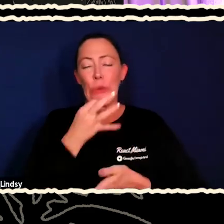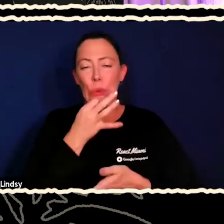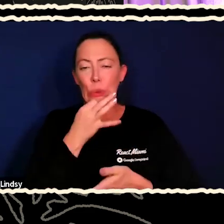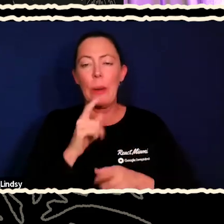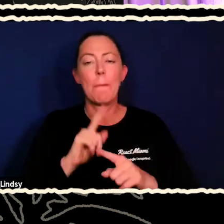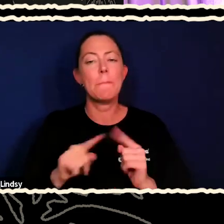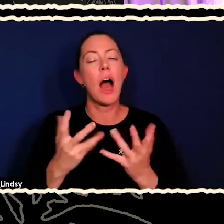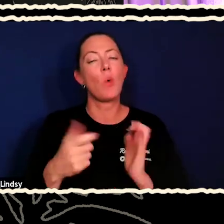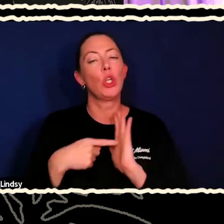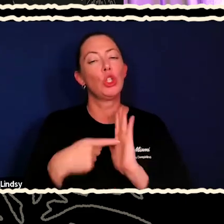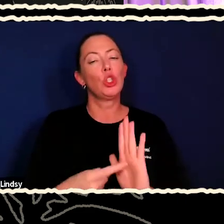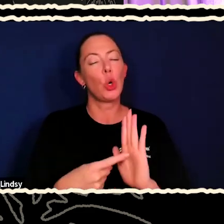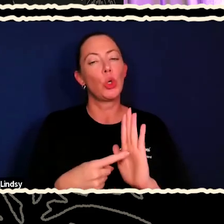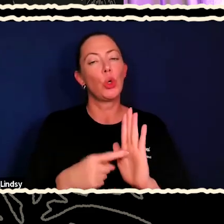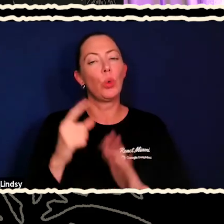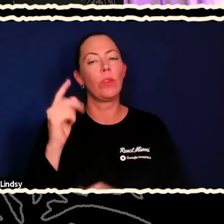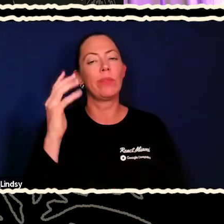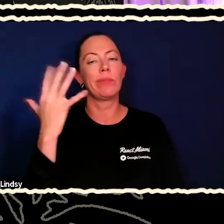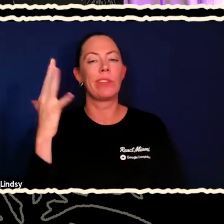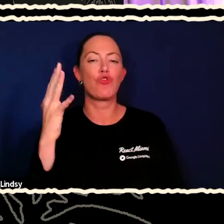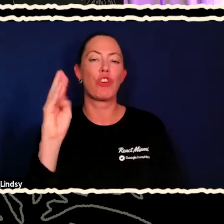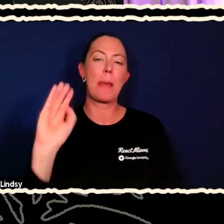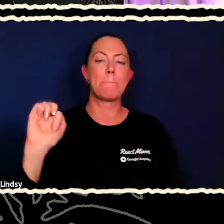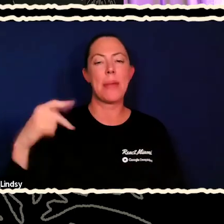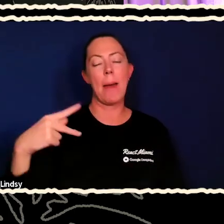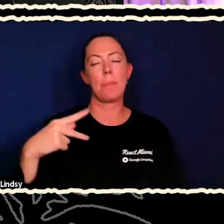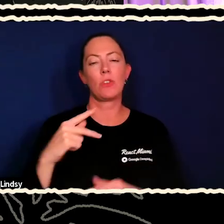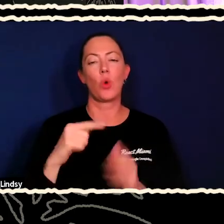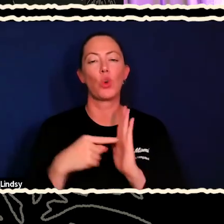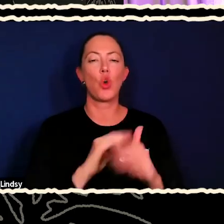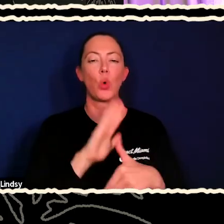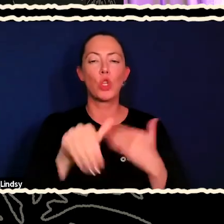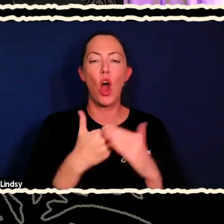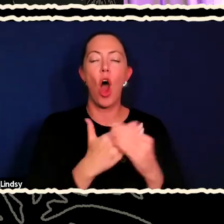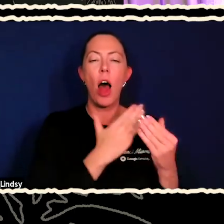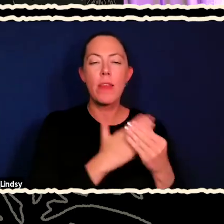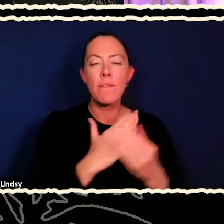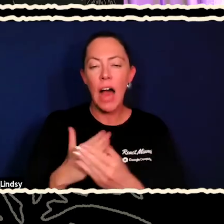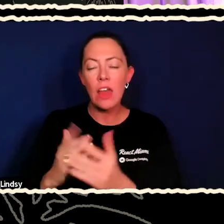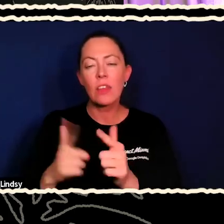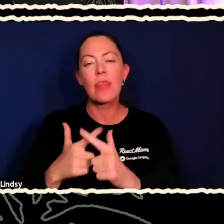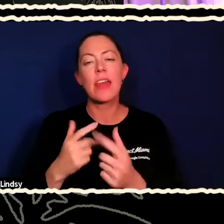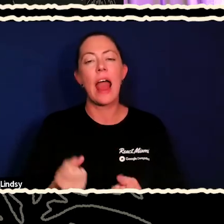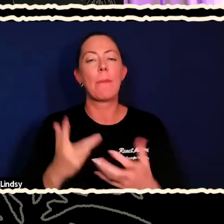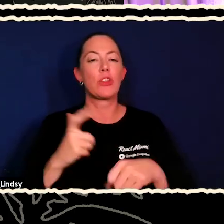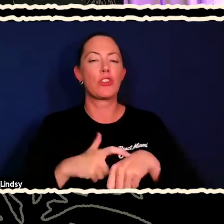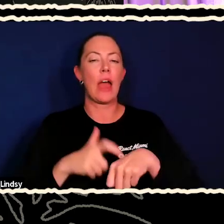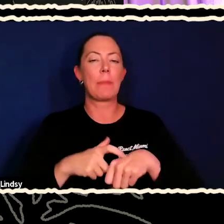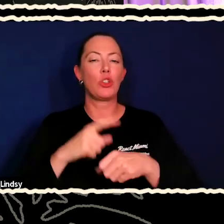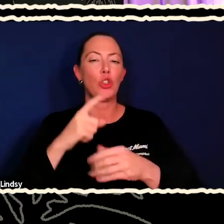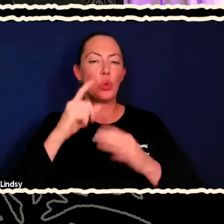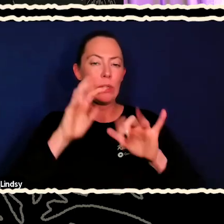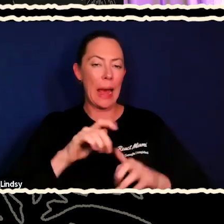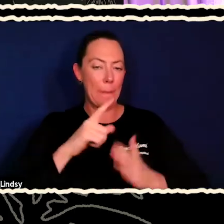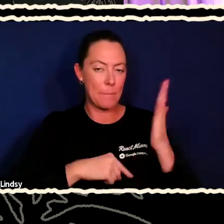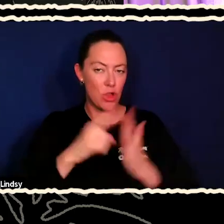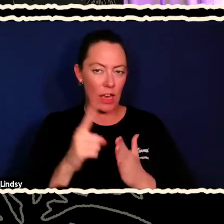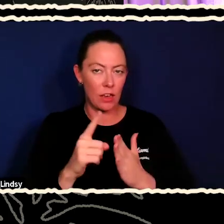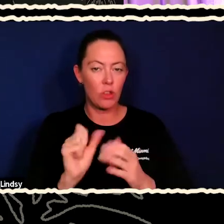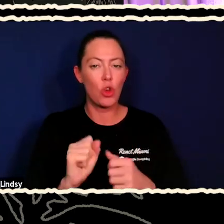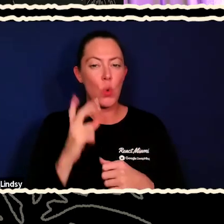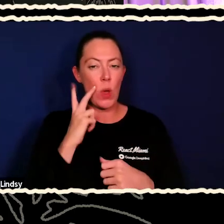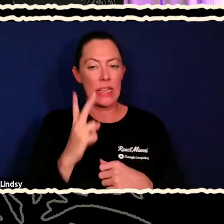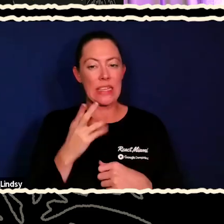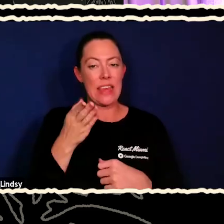tree map shows you all the files in your project and how much time it took to type check those files. So you can see that app.tsx is the file that